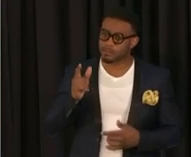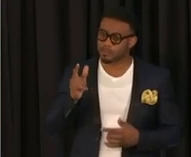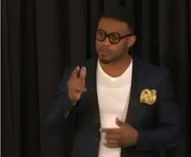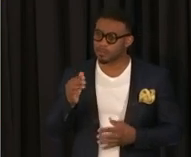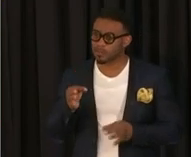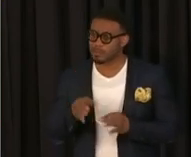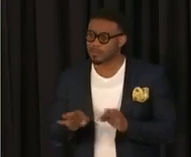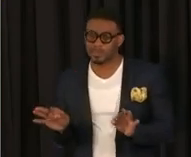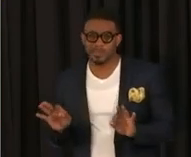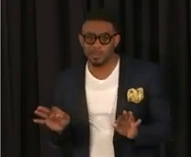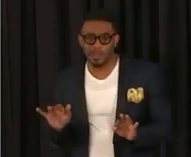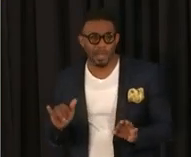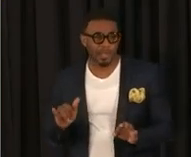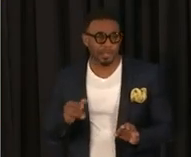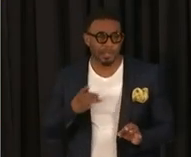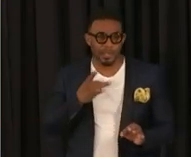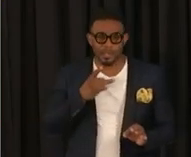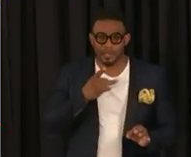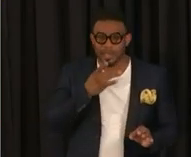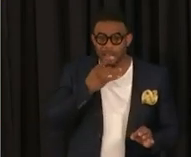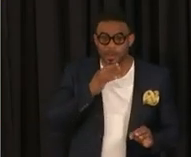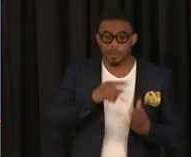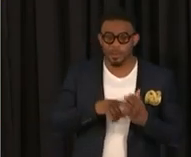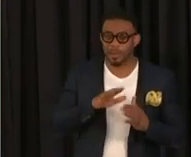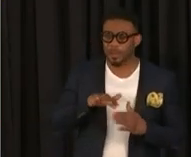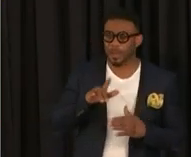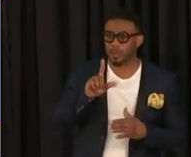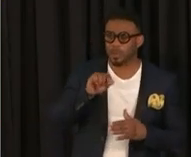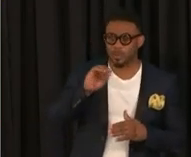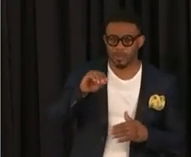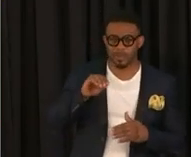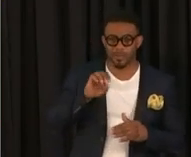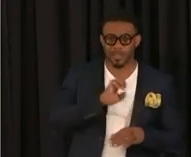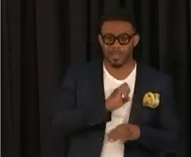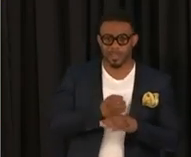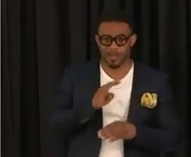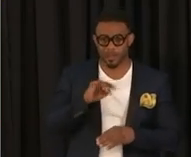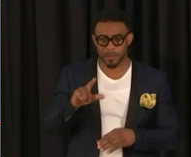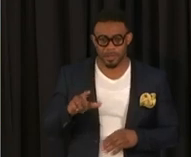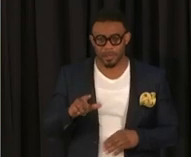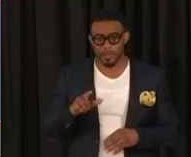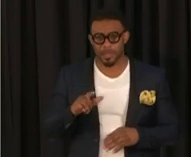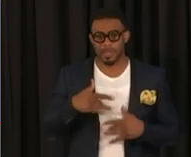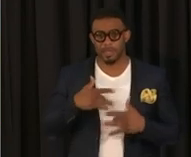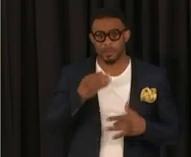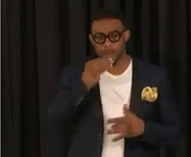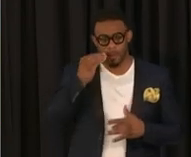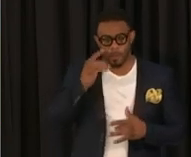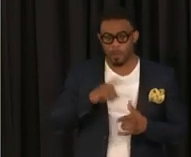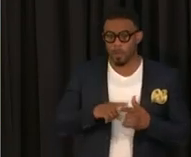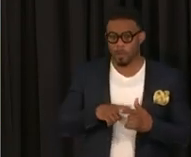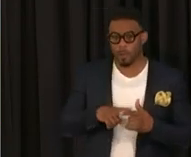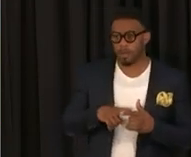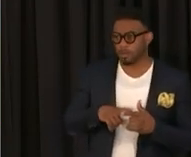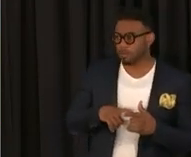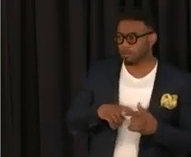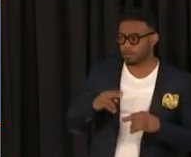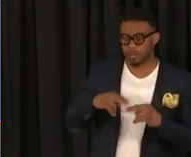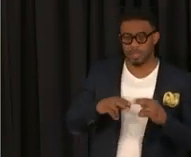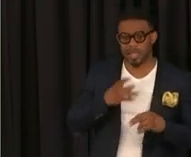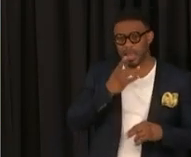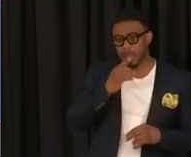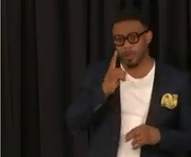low-hanging fruit, which is lighting. Lighting represents typically about 20% of the energy bill in a typical home or